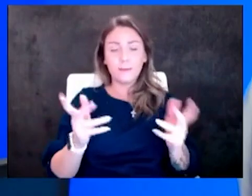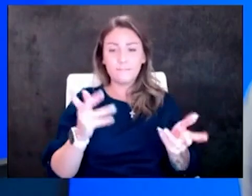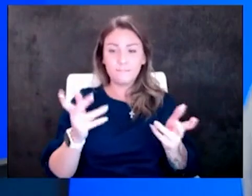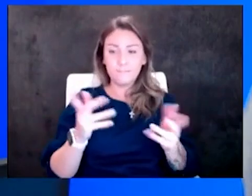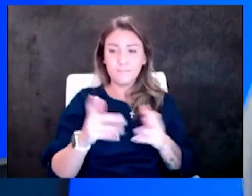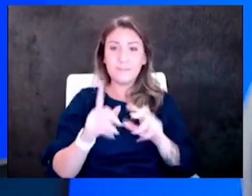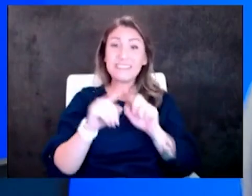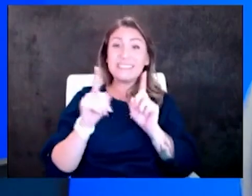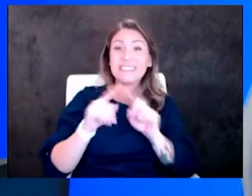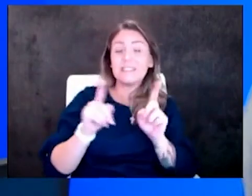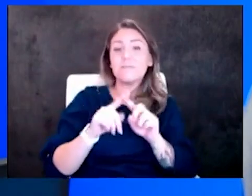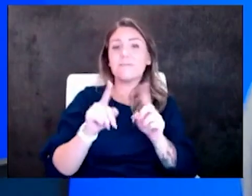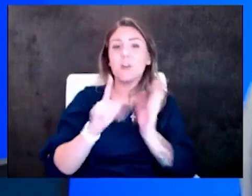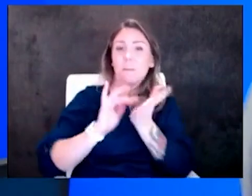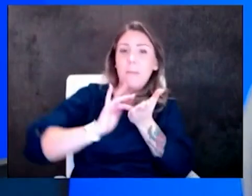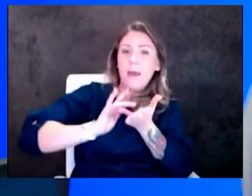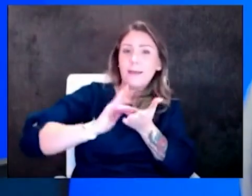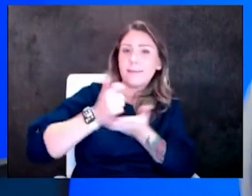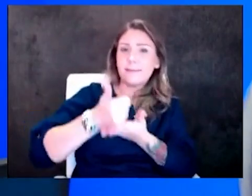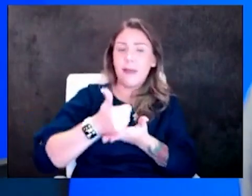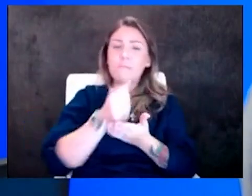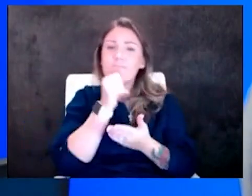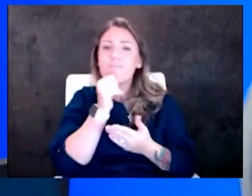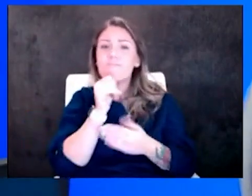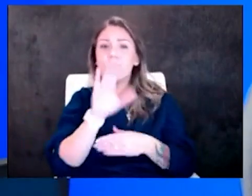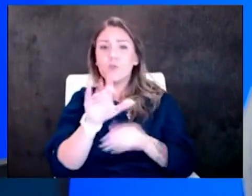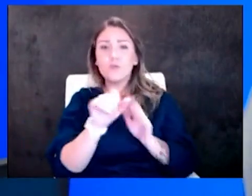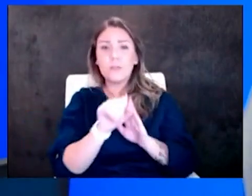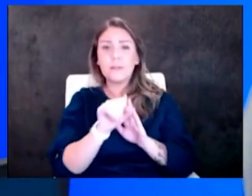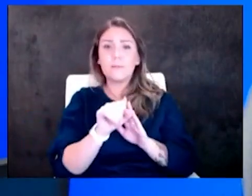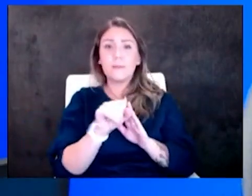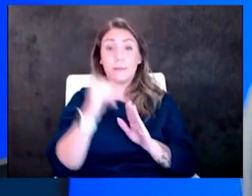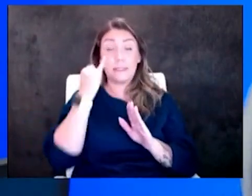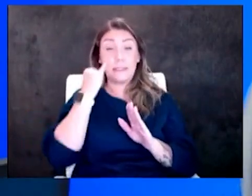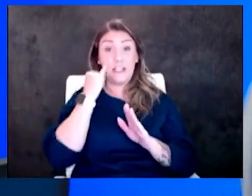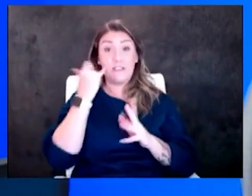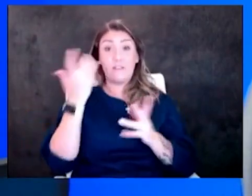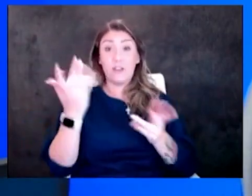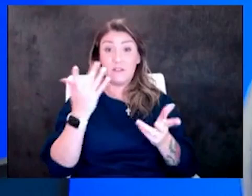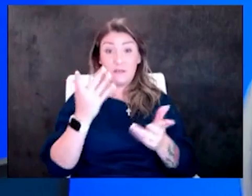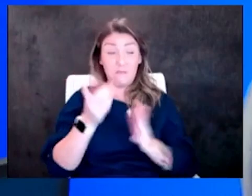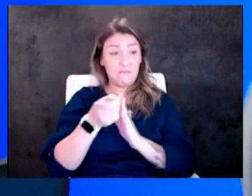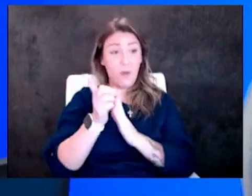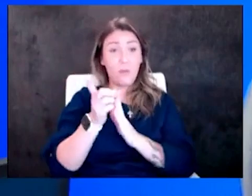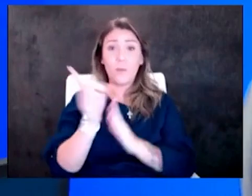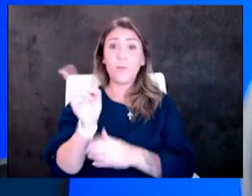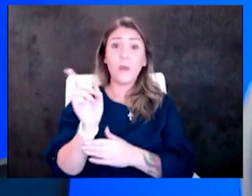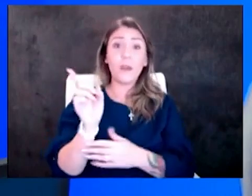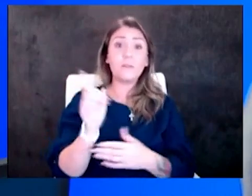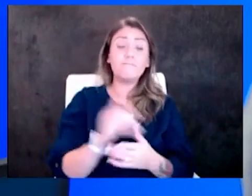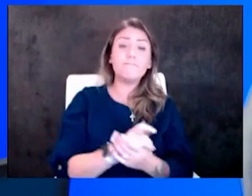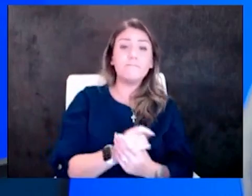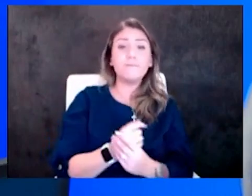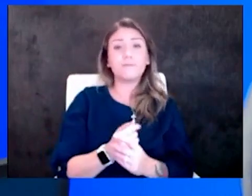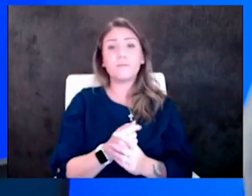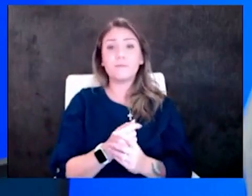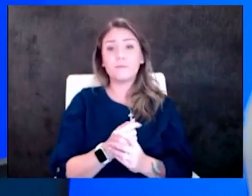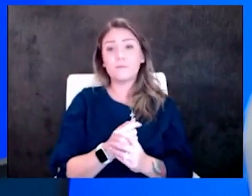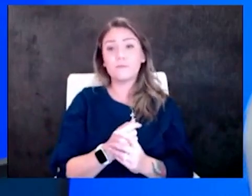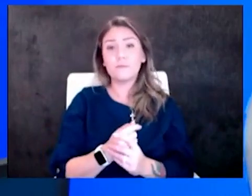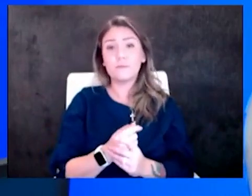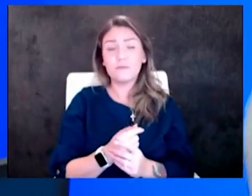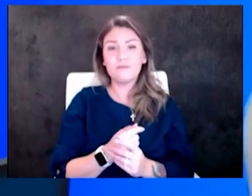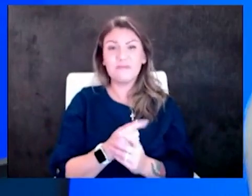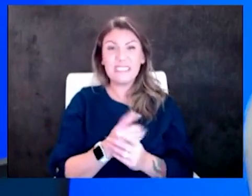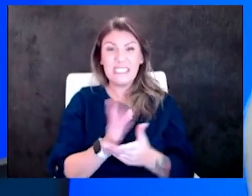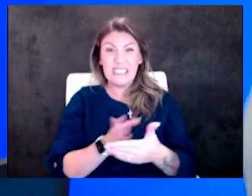medications to help you tolerate your symptoms. And if they reach a point where they're encountering roadblocks, they'll send you on